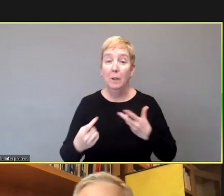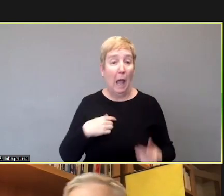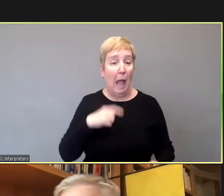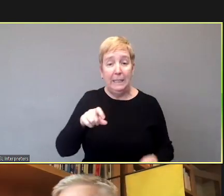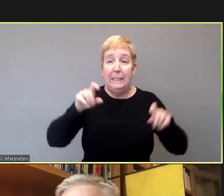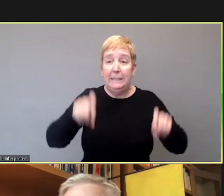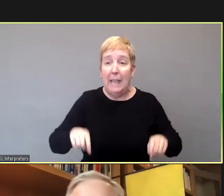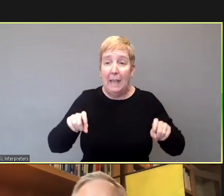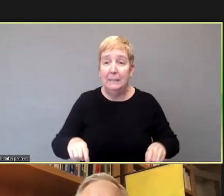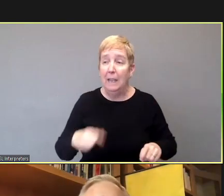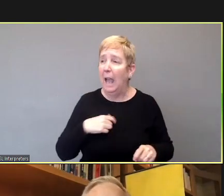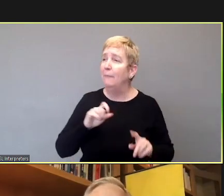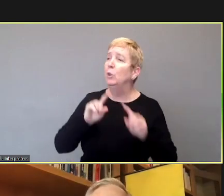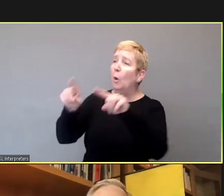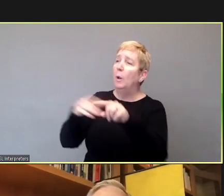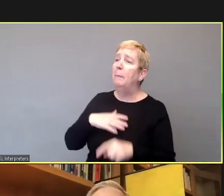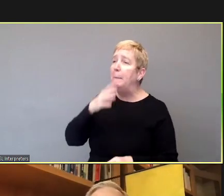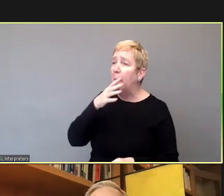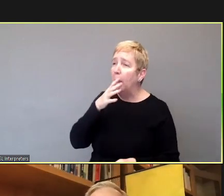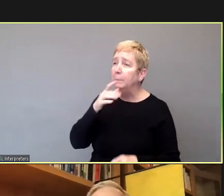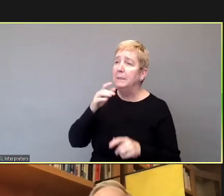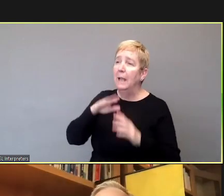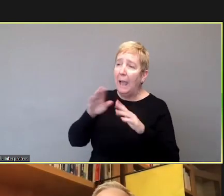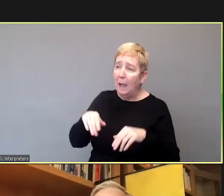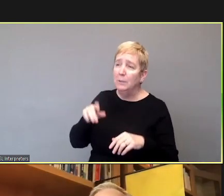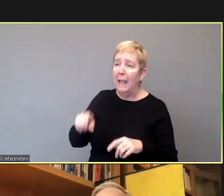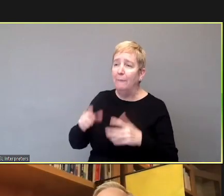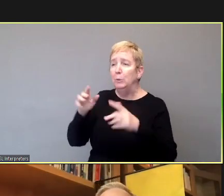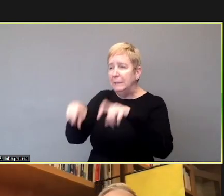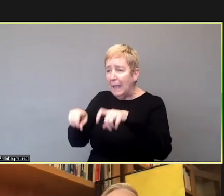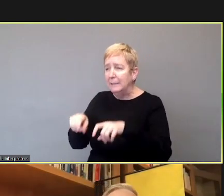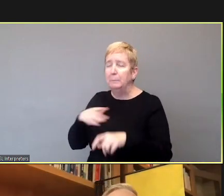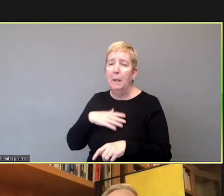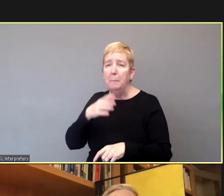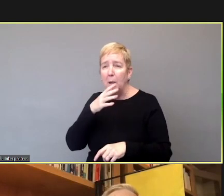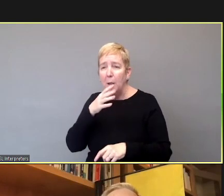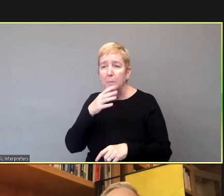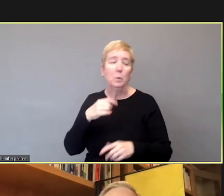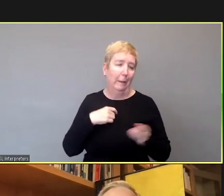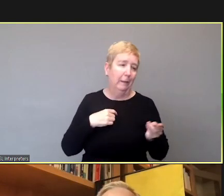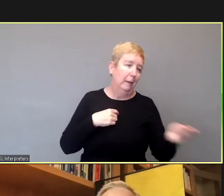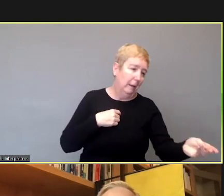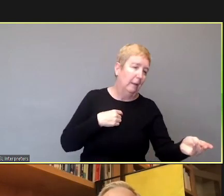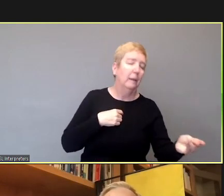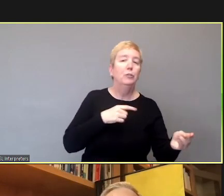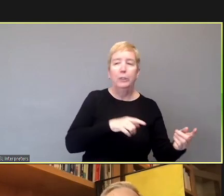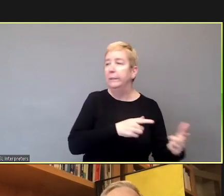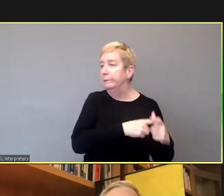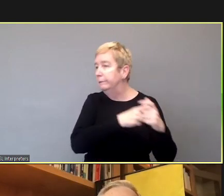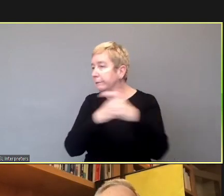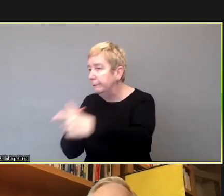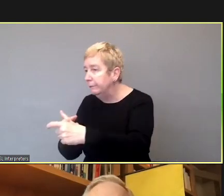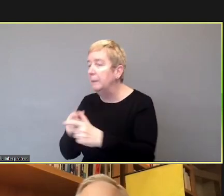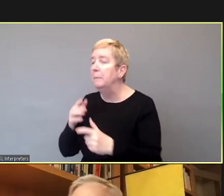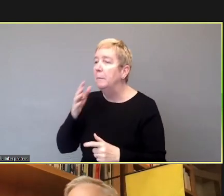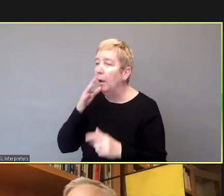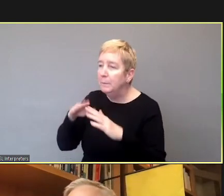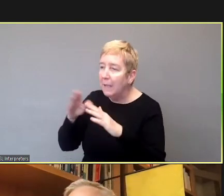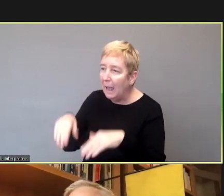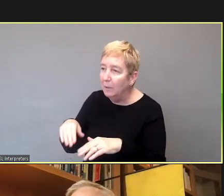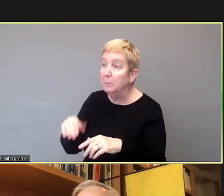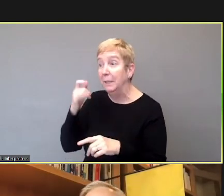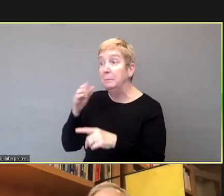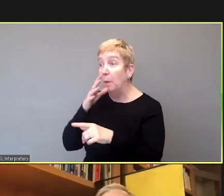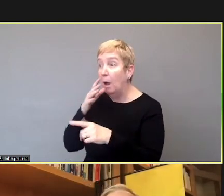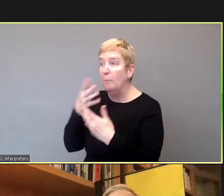go to my mom's house and test her. And so we had a different kind of test I gave her. She went, She tested her this morning because she'd been exposed 5